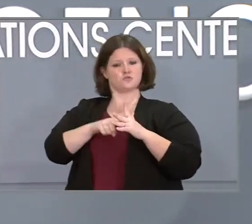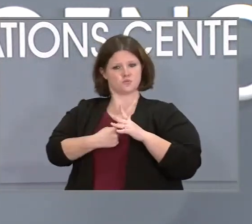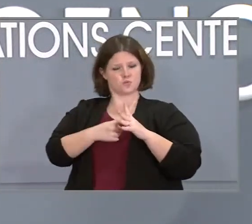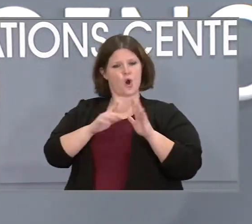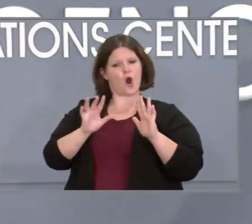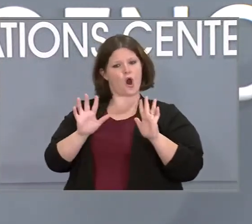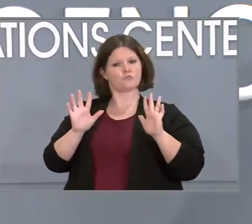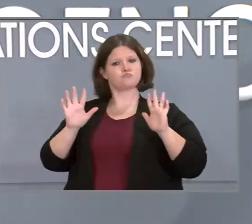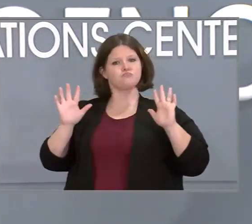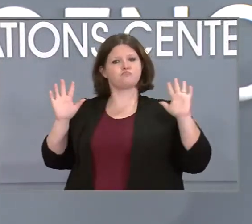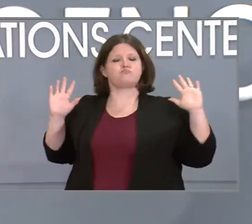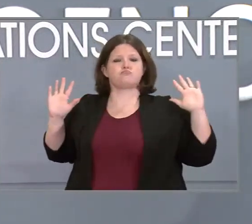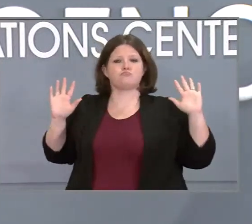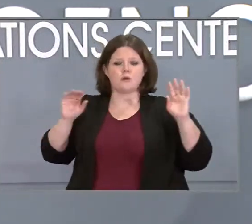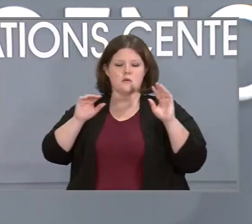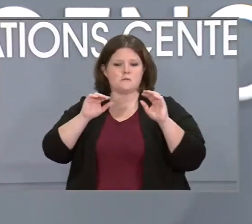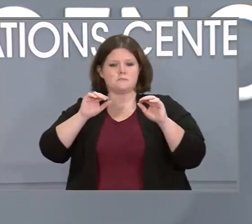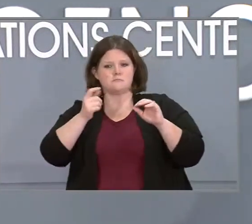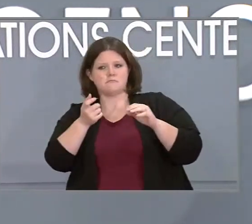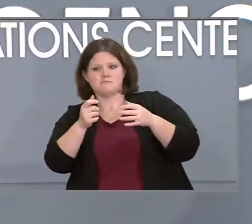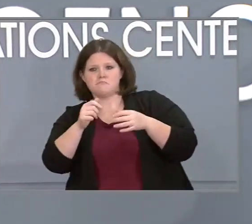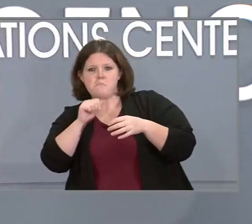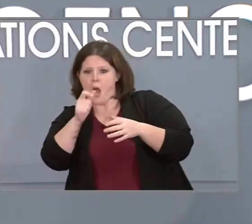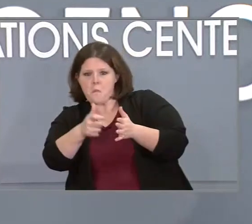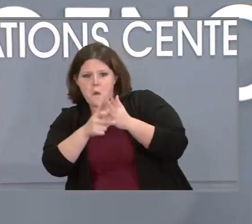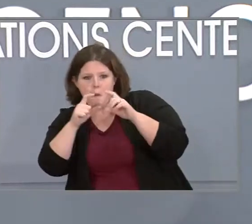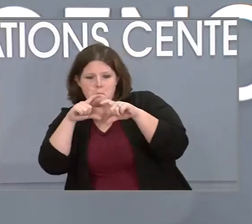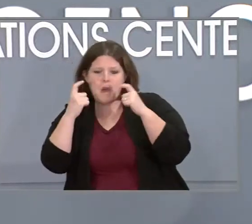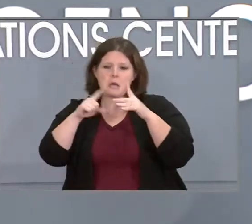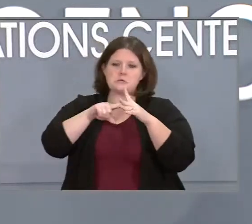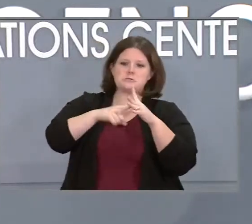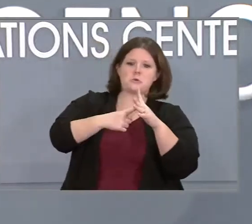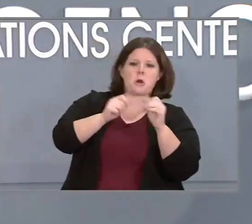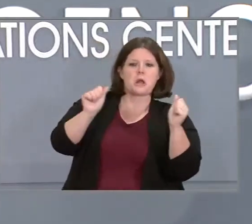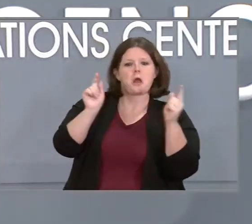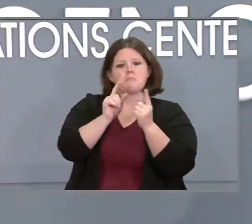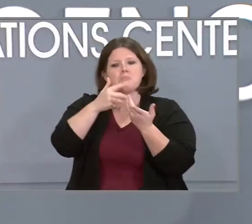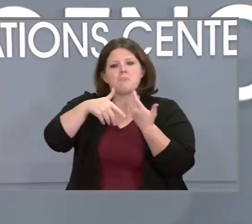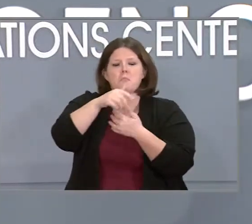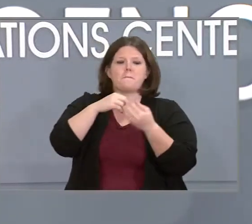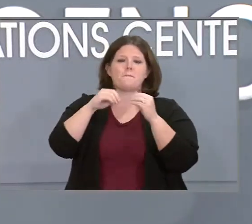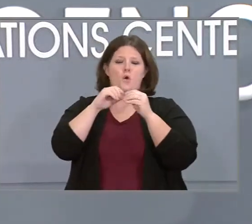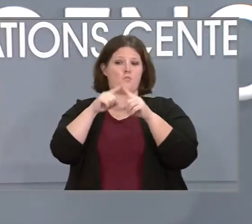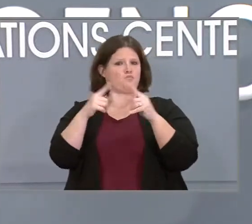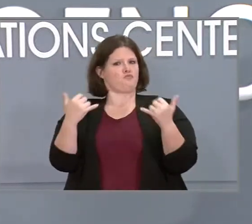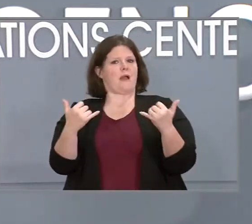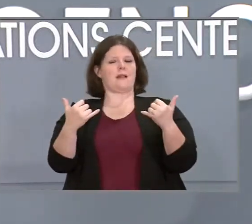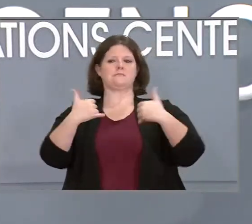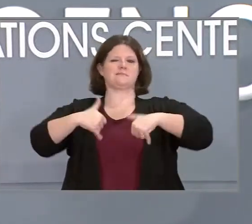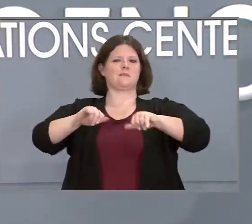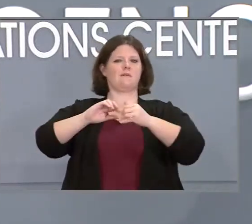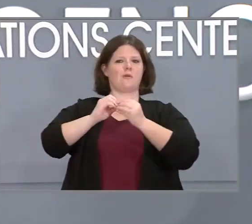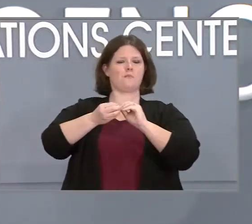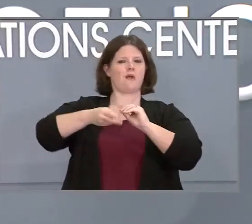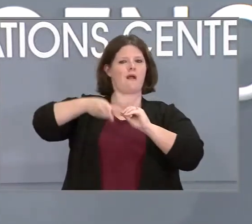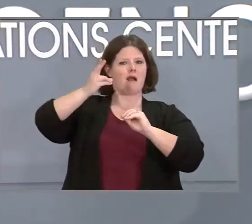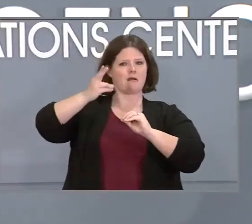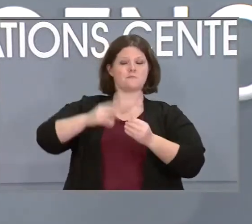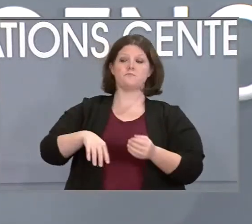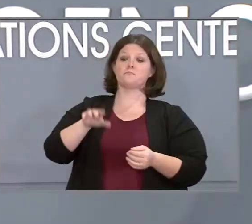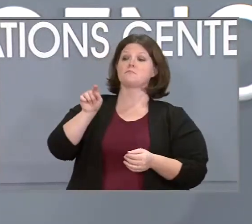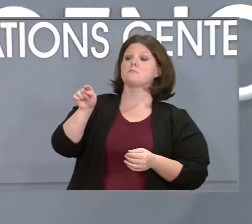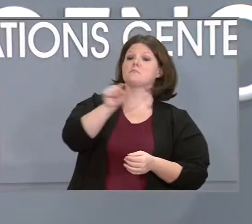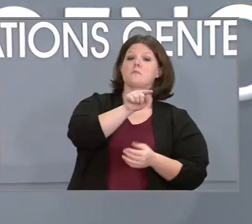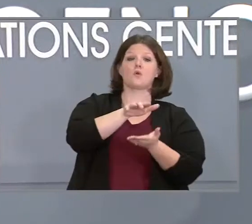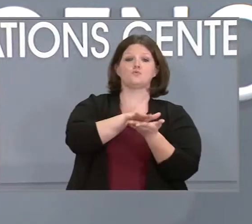not close to that yet, and we were reiterating that today in our guidance to say, as school boards are reevaluating should they